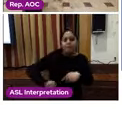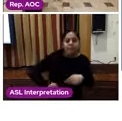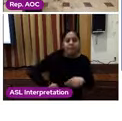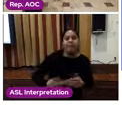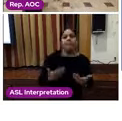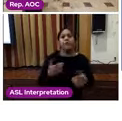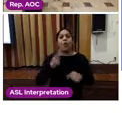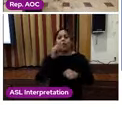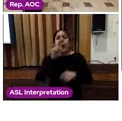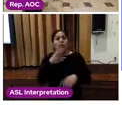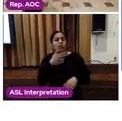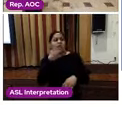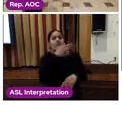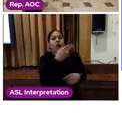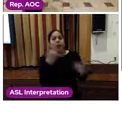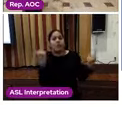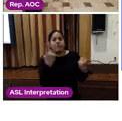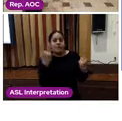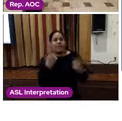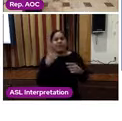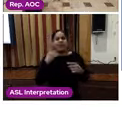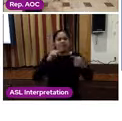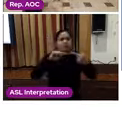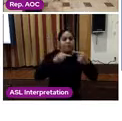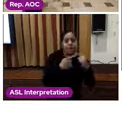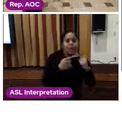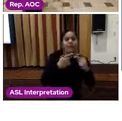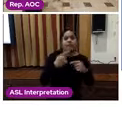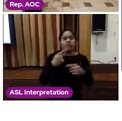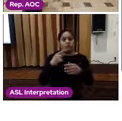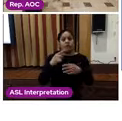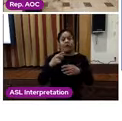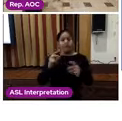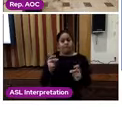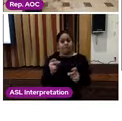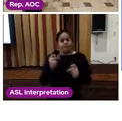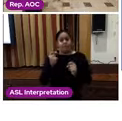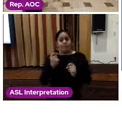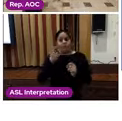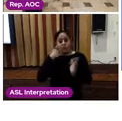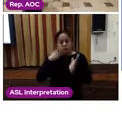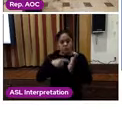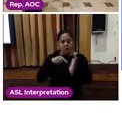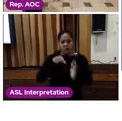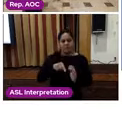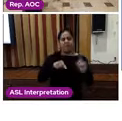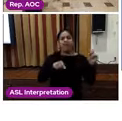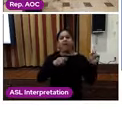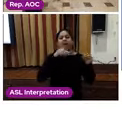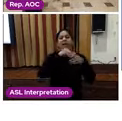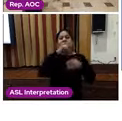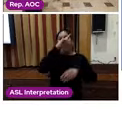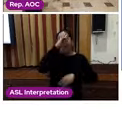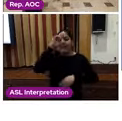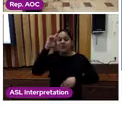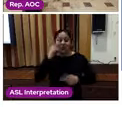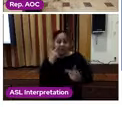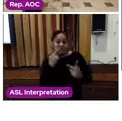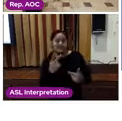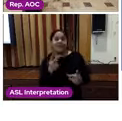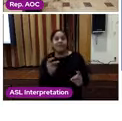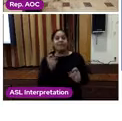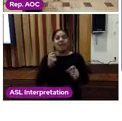with a bullet wound, etc. There are certain types of injuries that get automatically flagged at the ER because there are injuries that